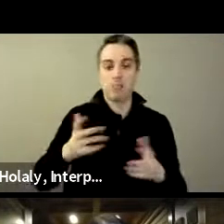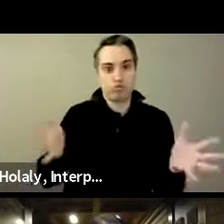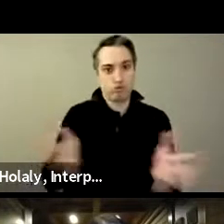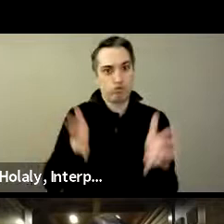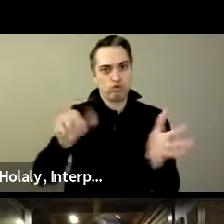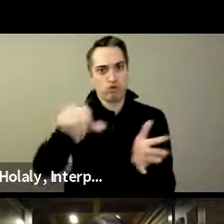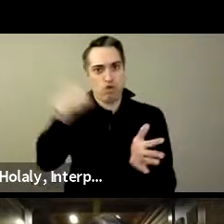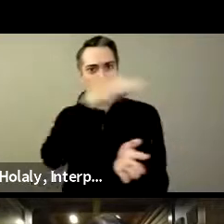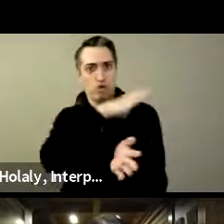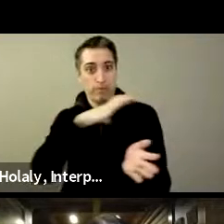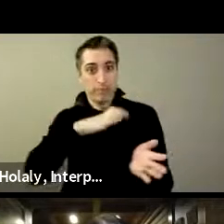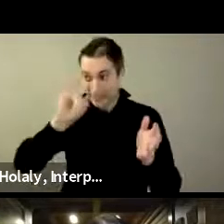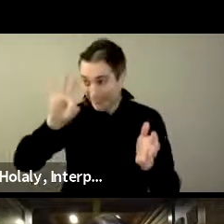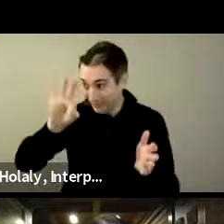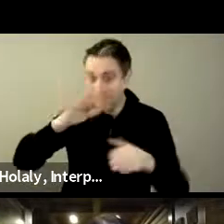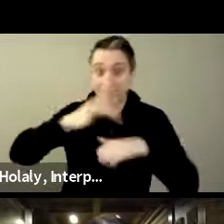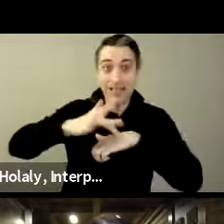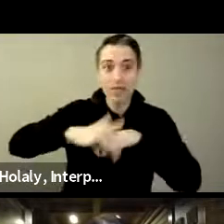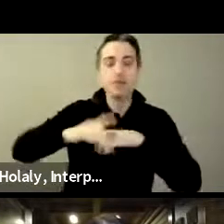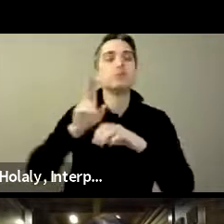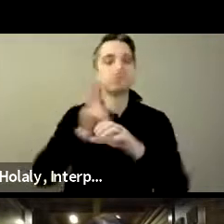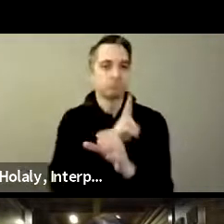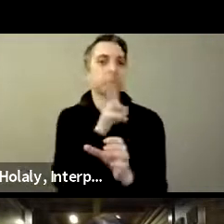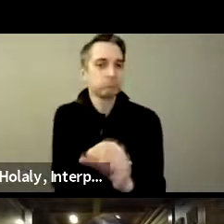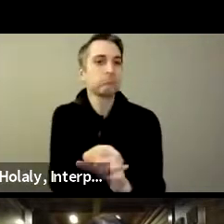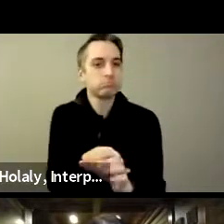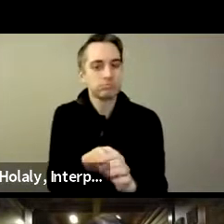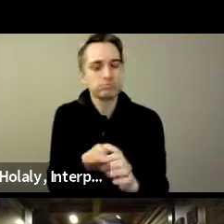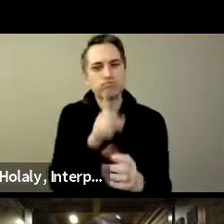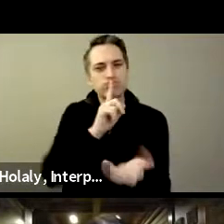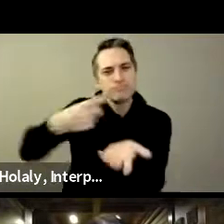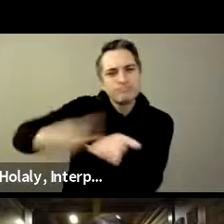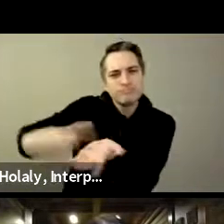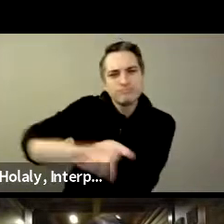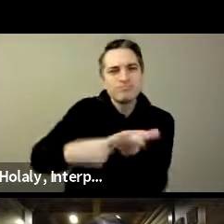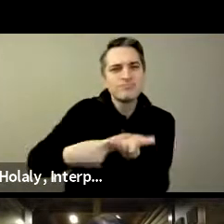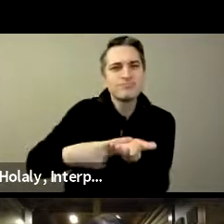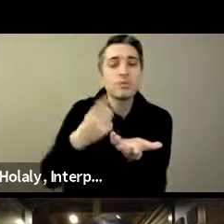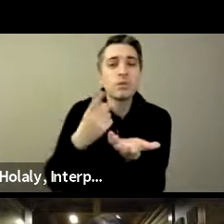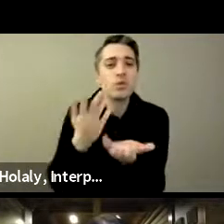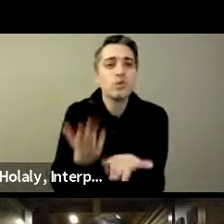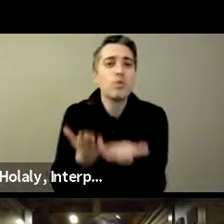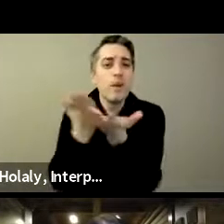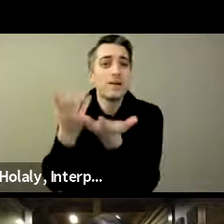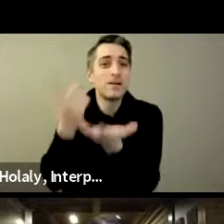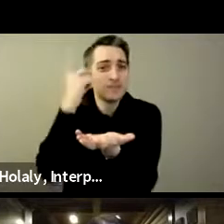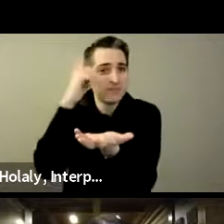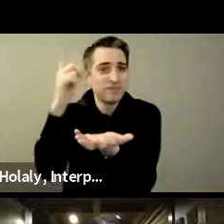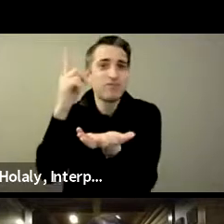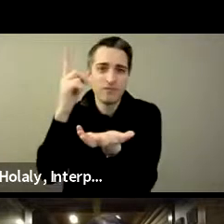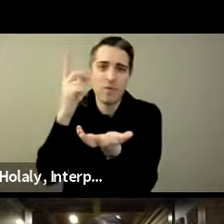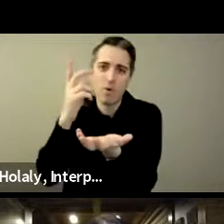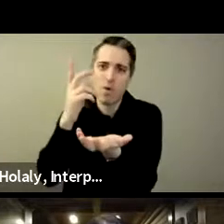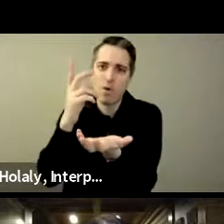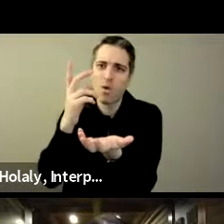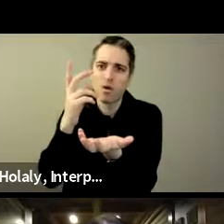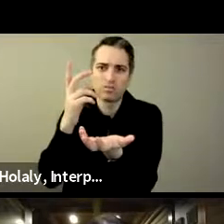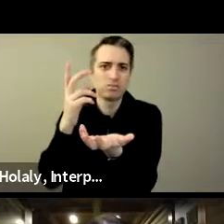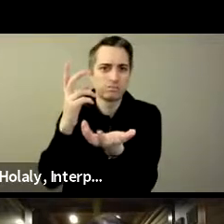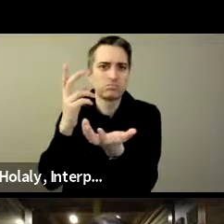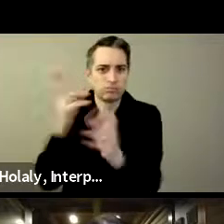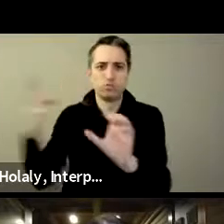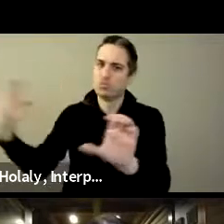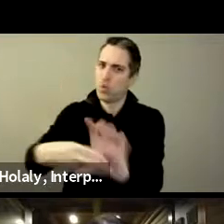who is able to join for that meeting as they're just discussing the recommendations to join. I think you'll find it very beneficial.